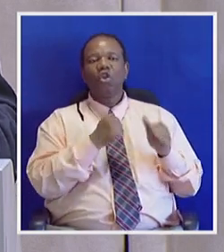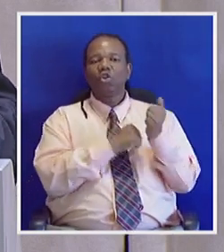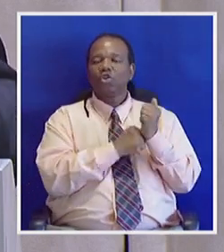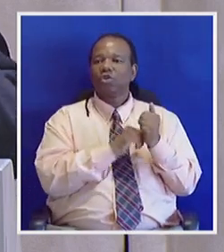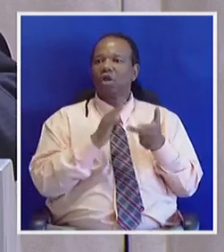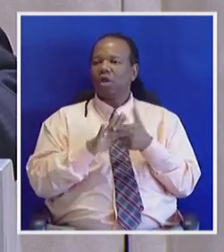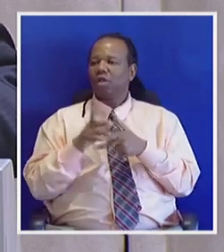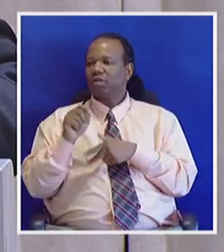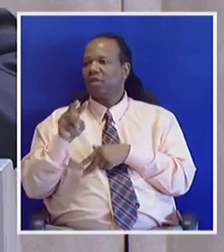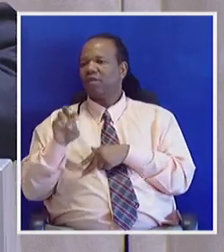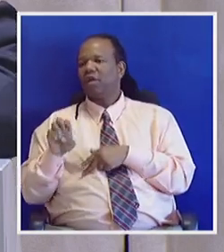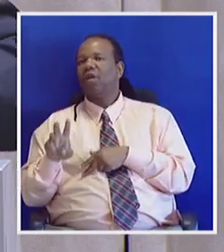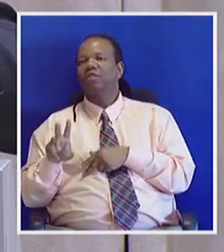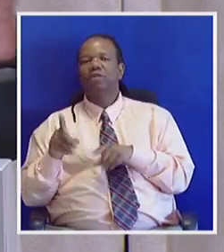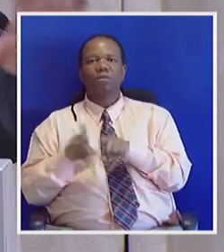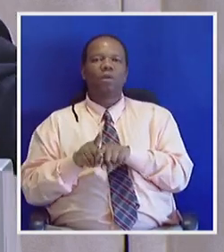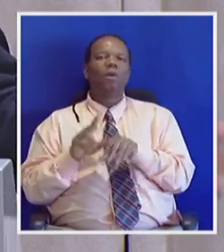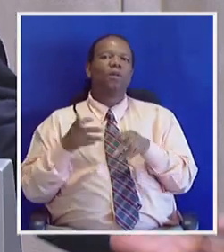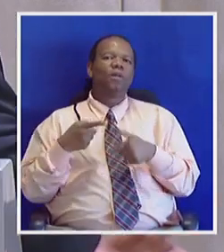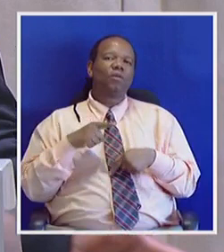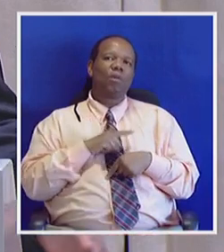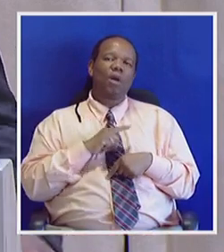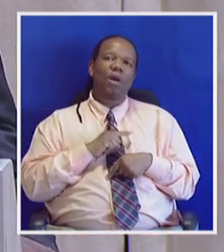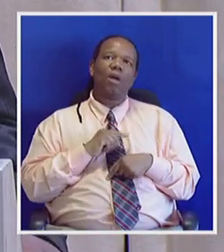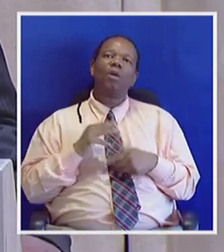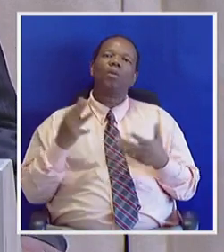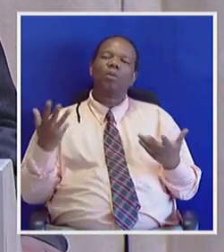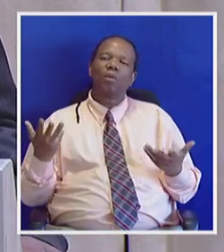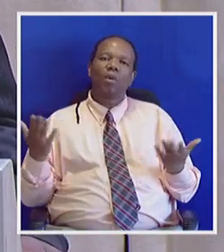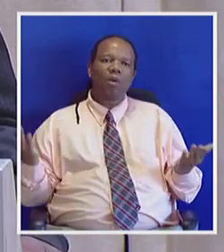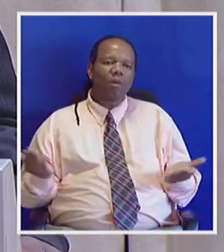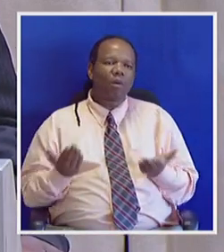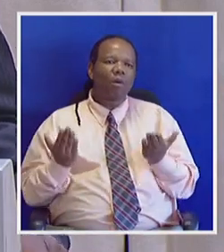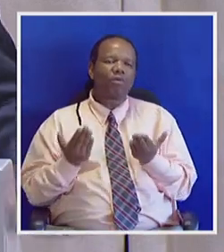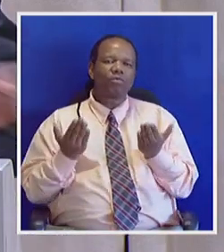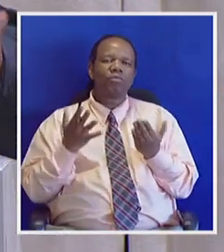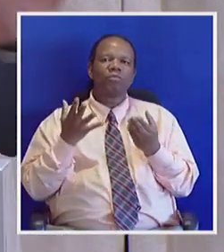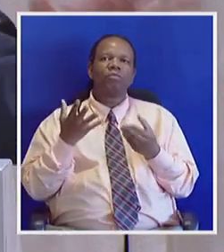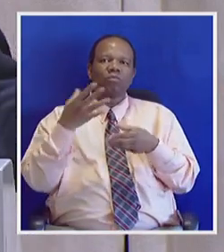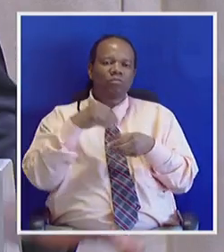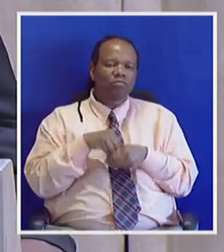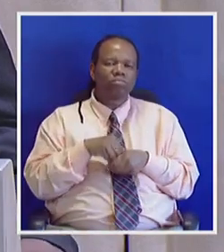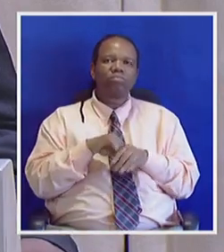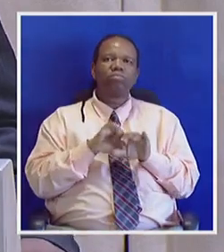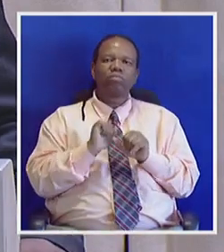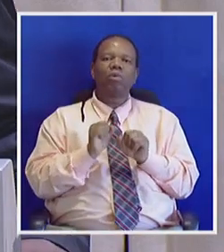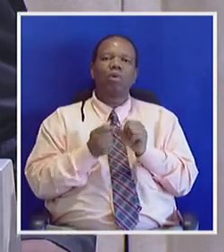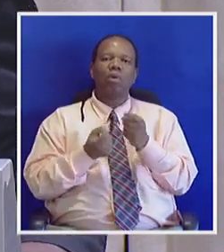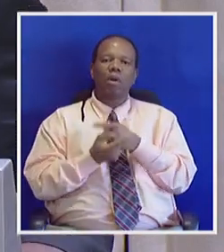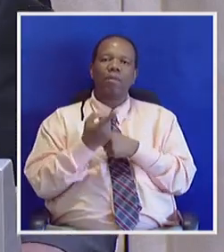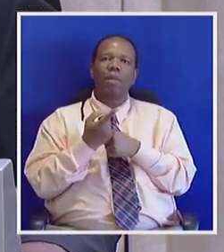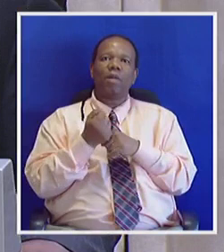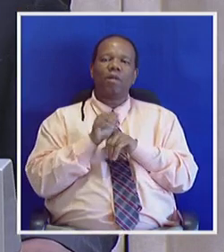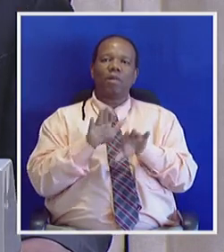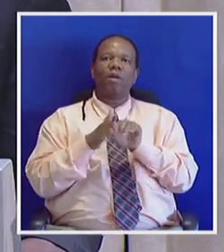colleges. And it is for that reason that we are encouraging this adoption process to spread right throughout the country.